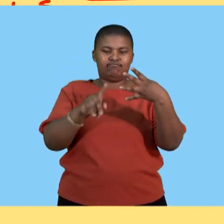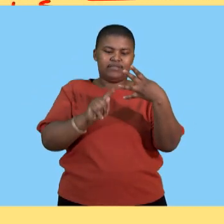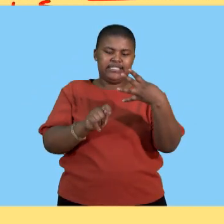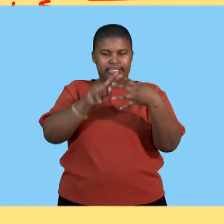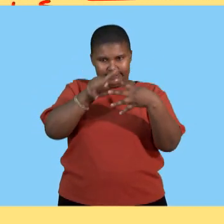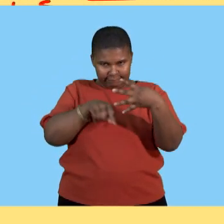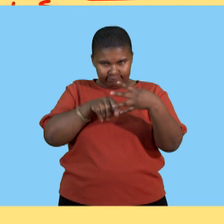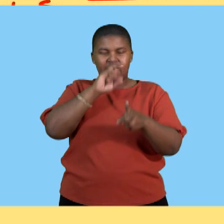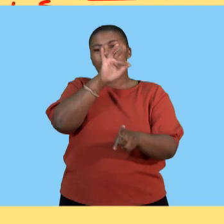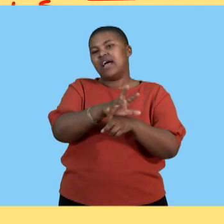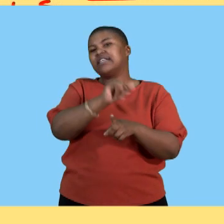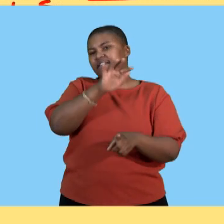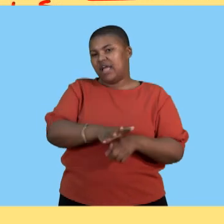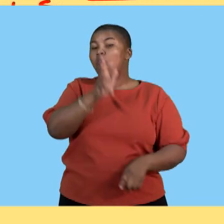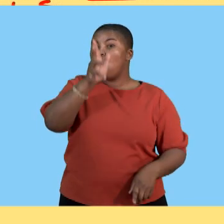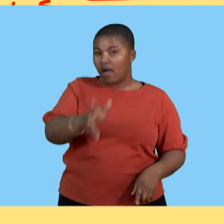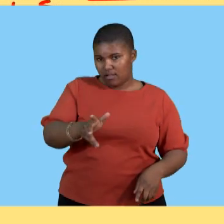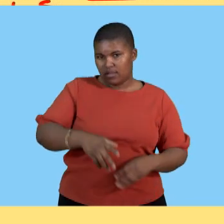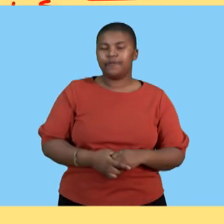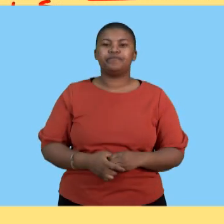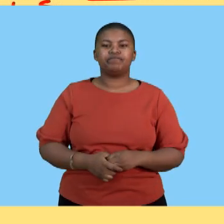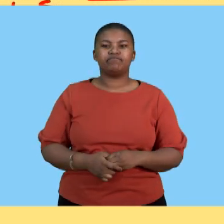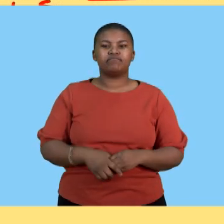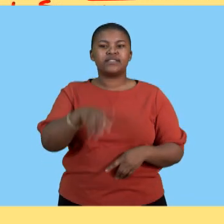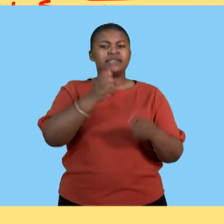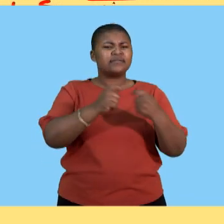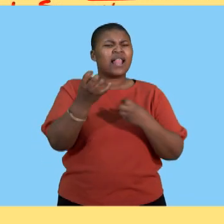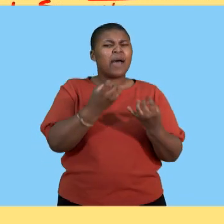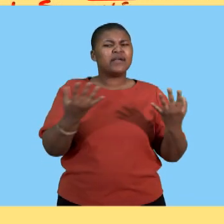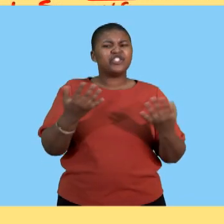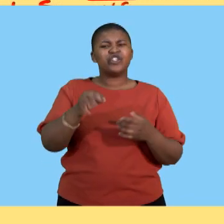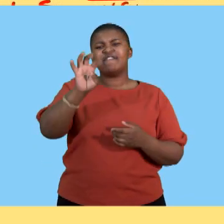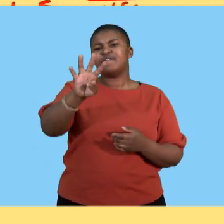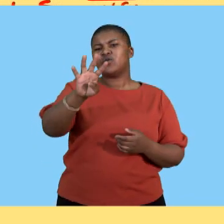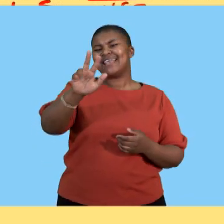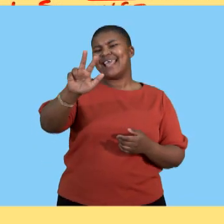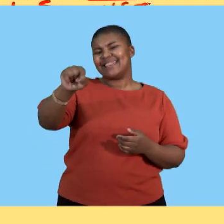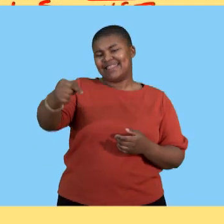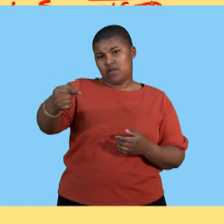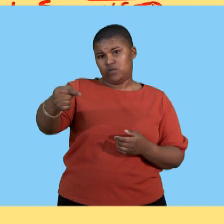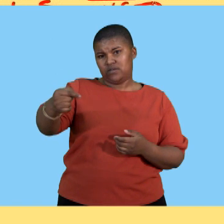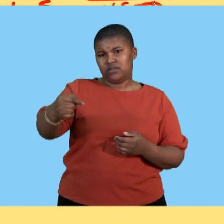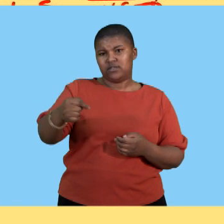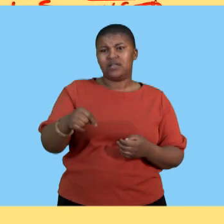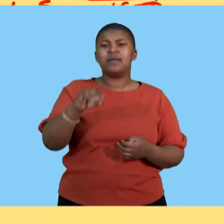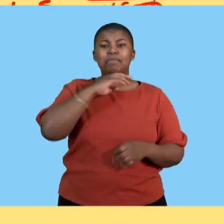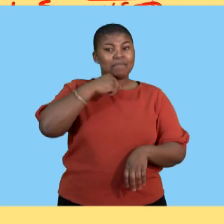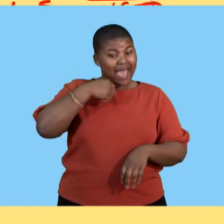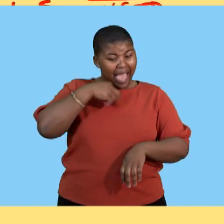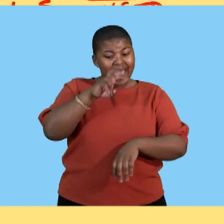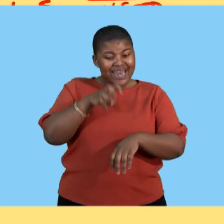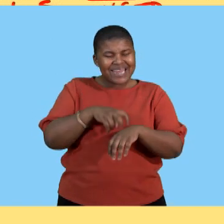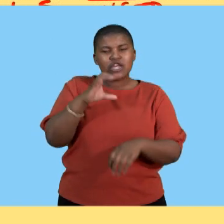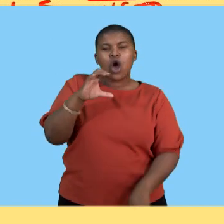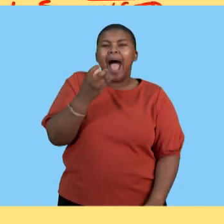We summarize it as discount, and the selling price is 48,000. I need the cost of these